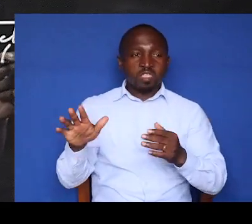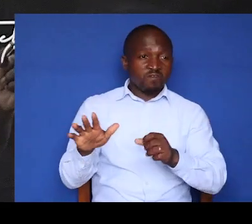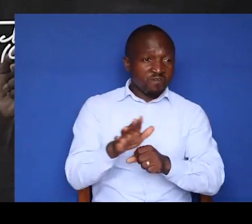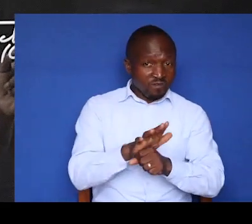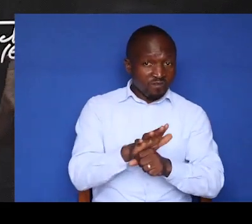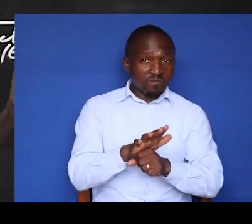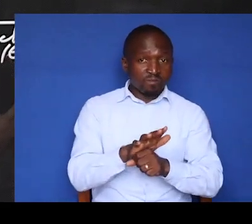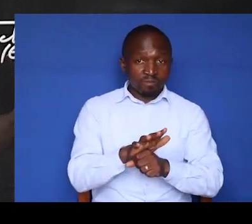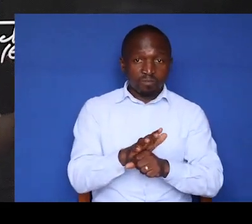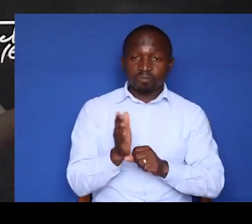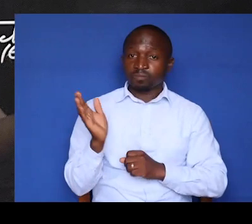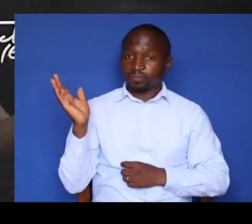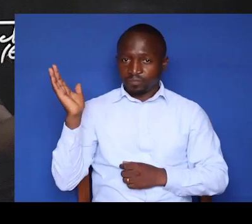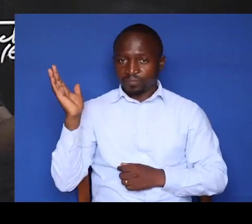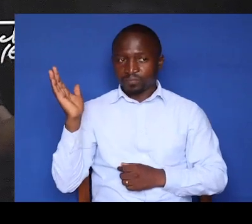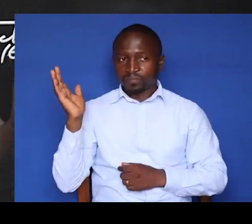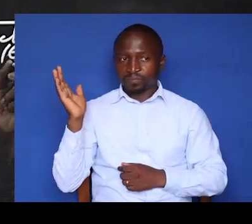with water.